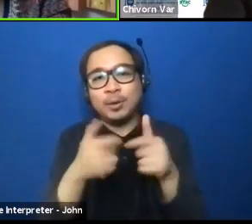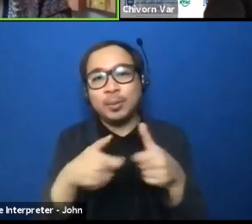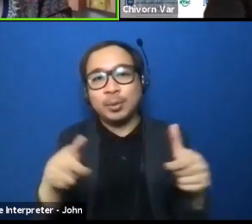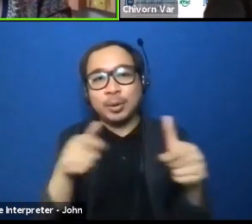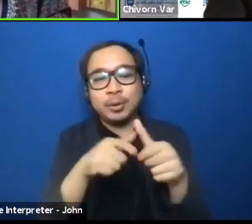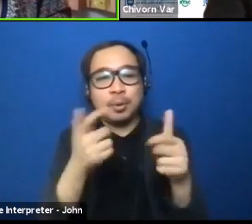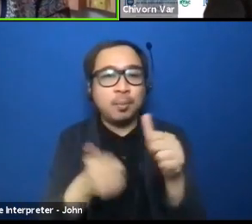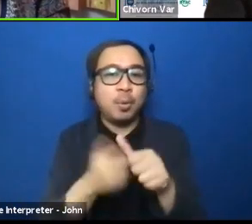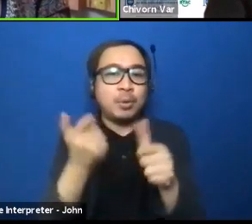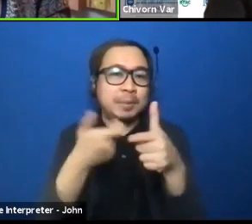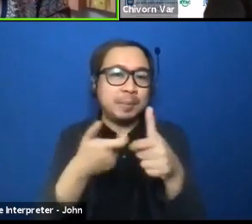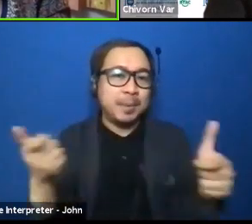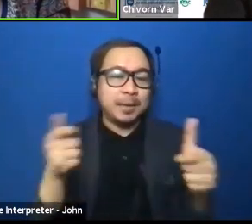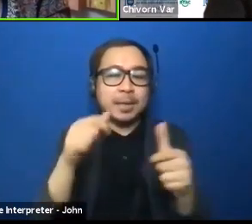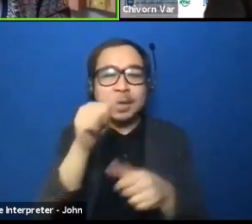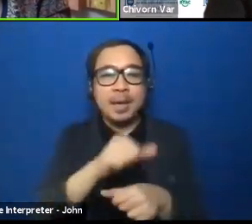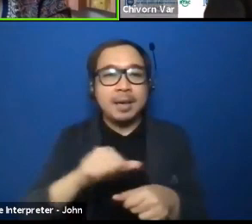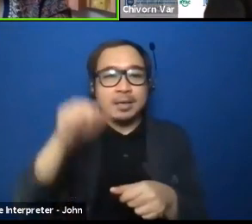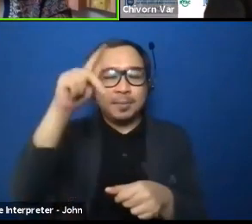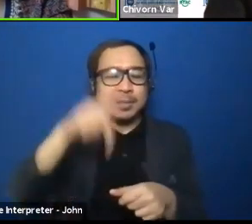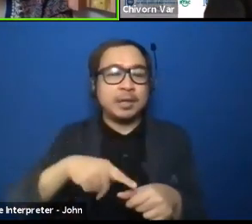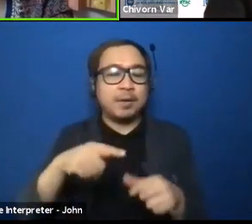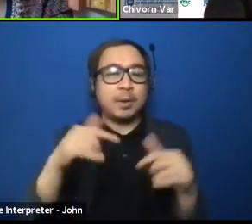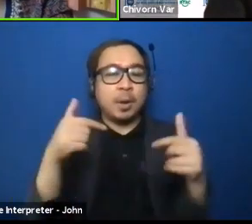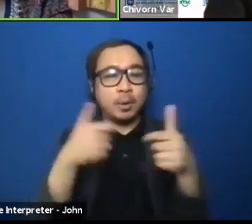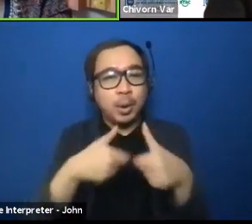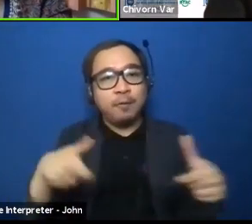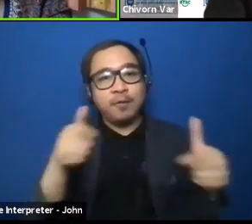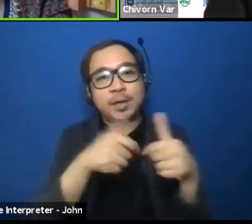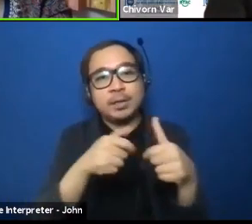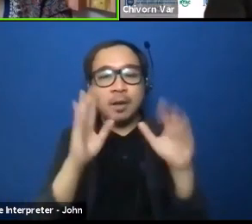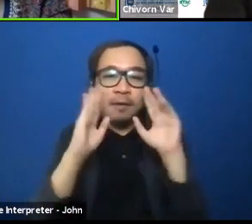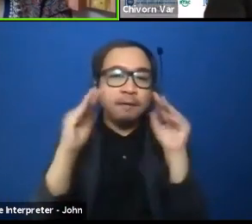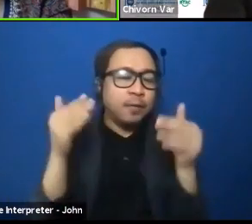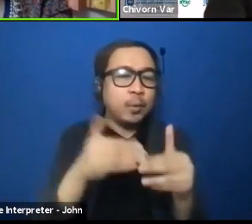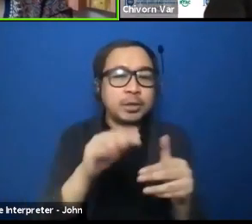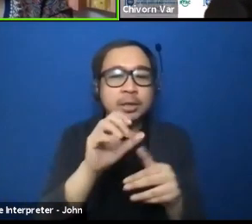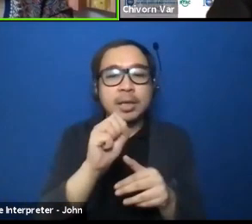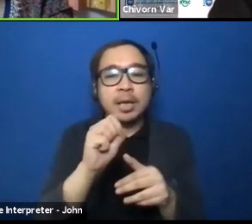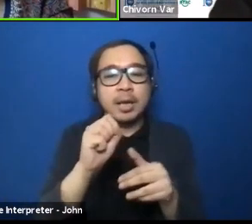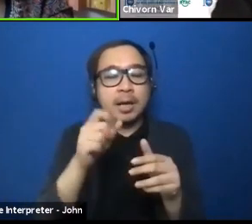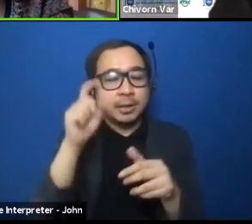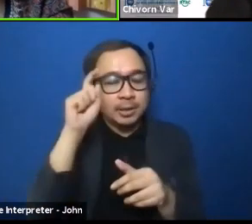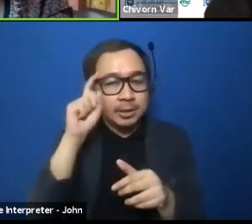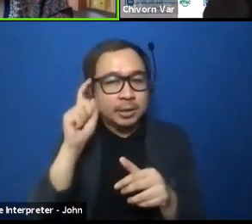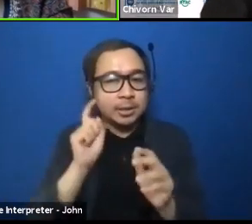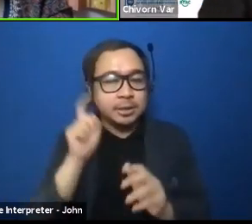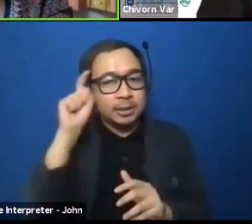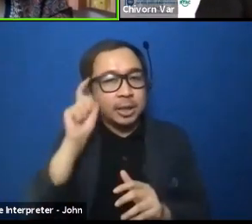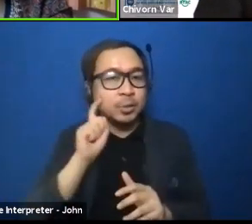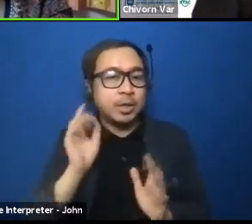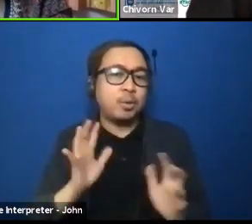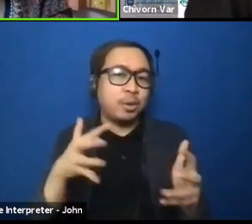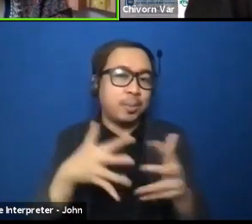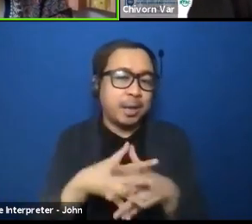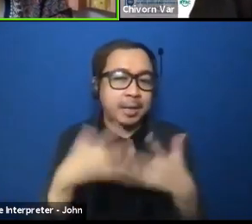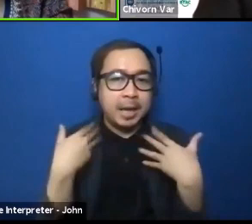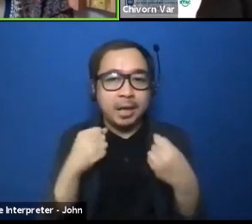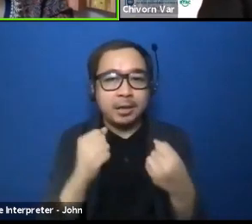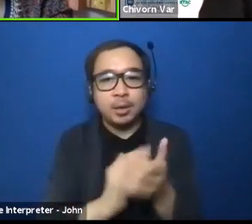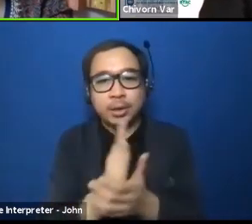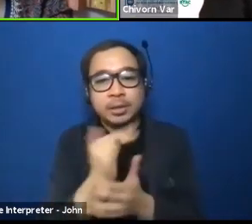largest Asia-Pacific Regional Conference on Sexual and Reproductive Health and Rights. And this conference explored the theme